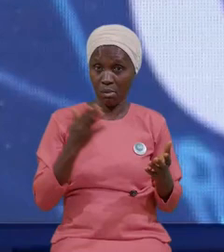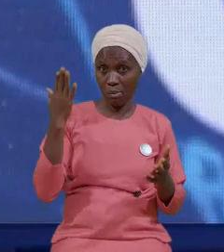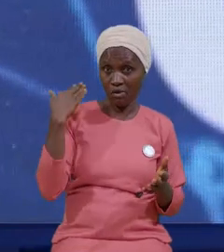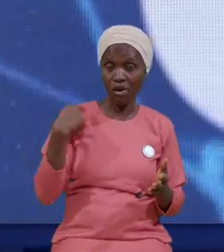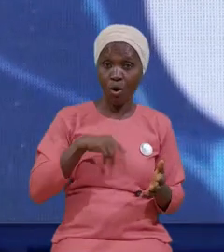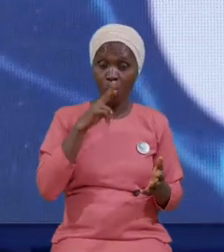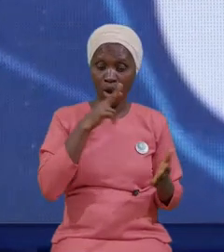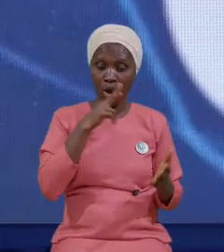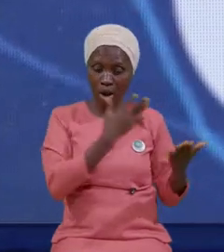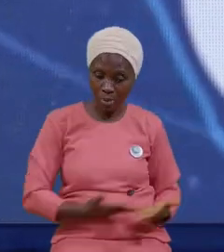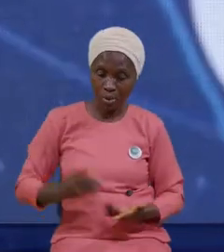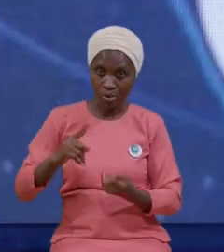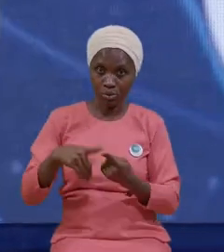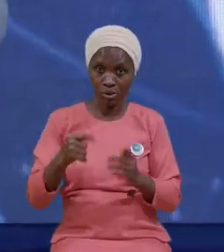court.